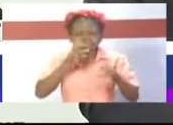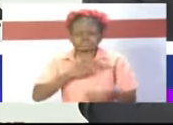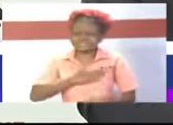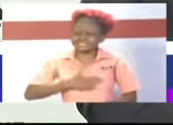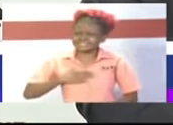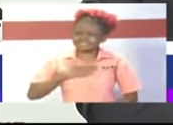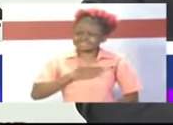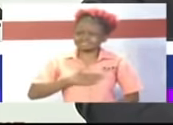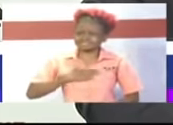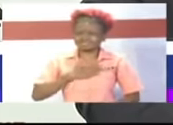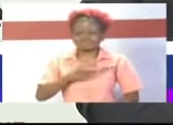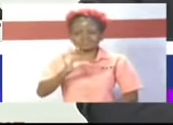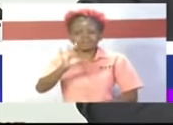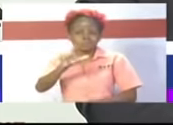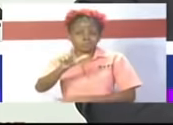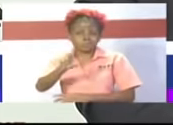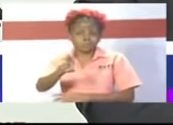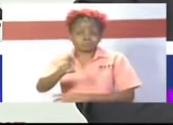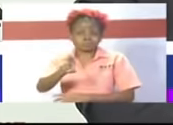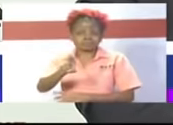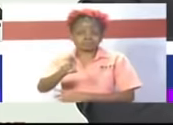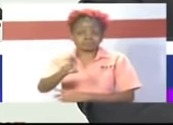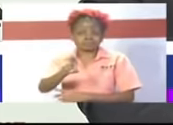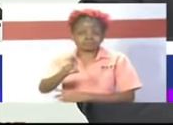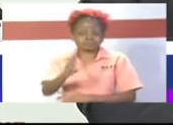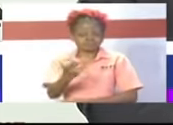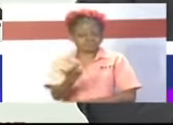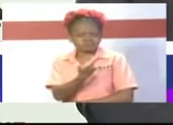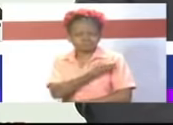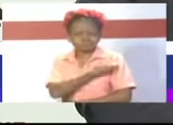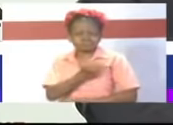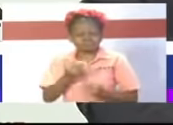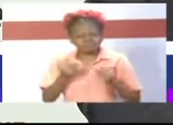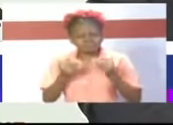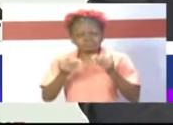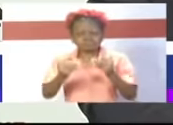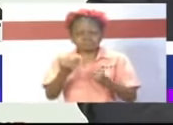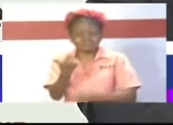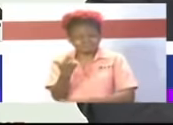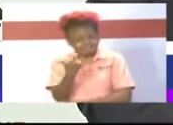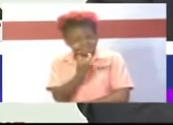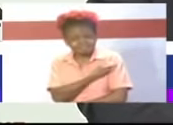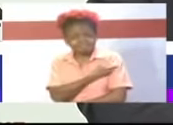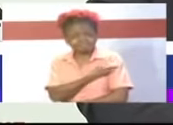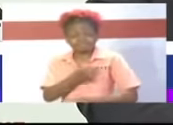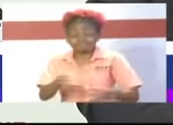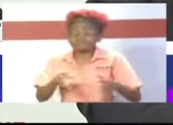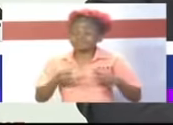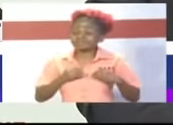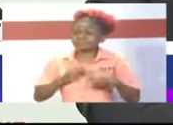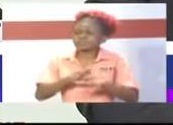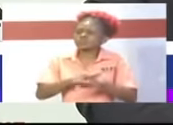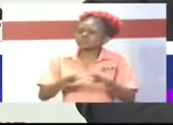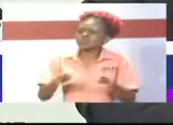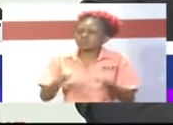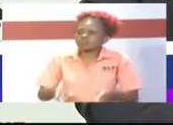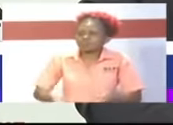vaccine, not the flu. And now we move directly into our question and answer